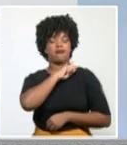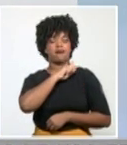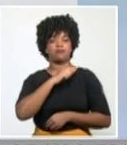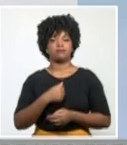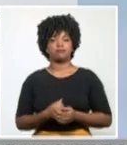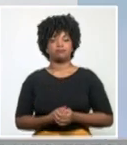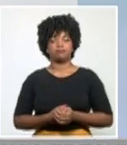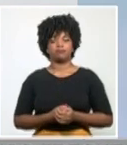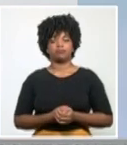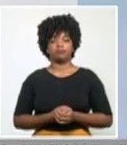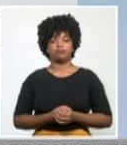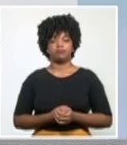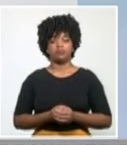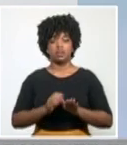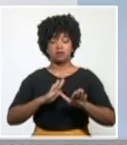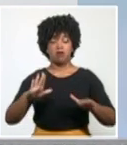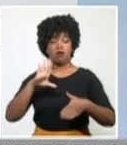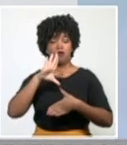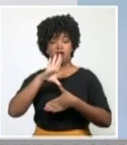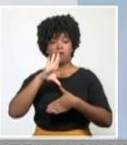and this represents